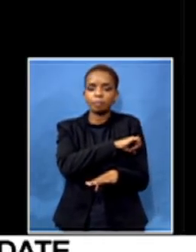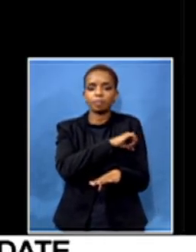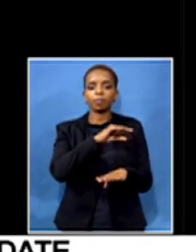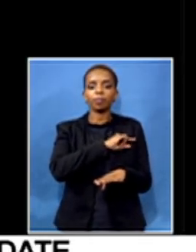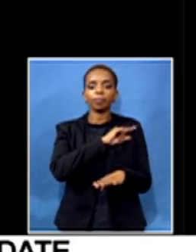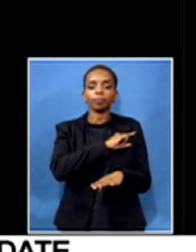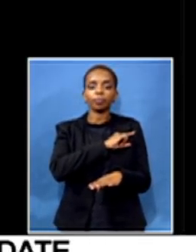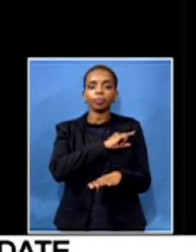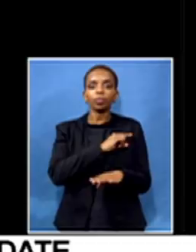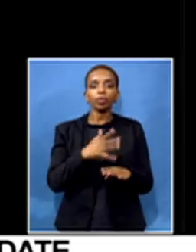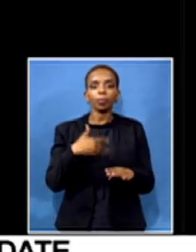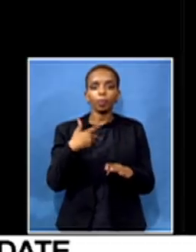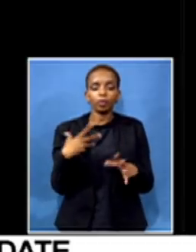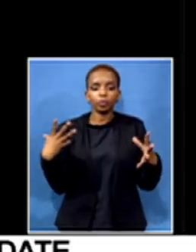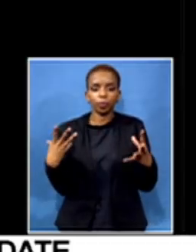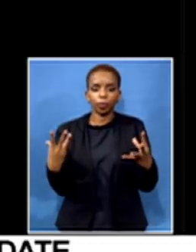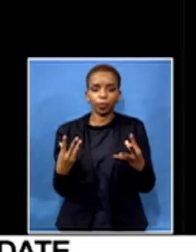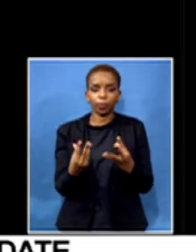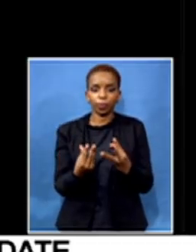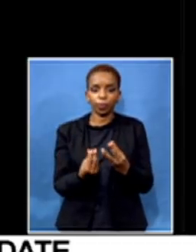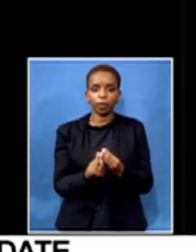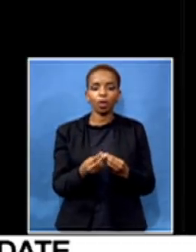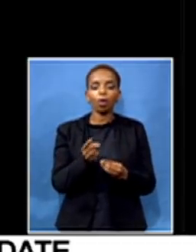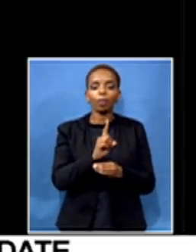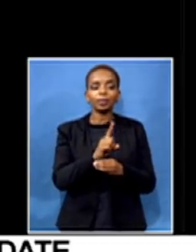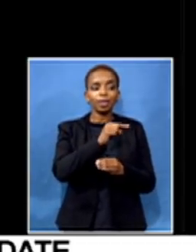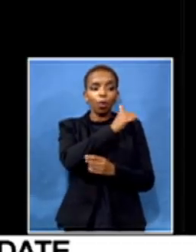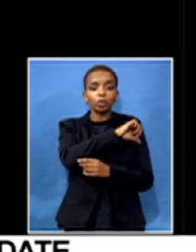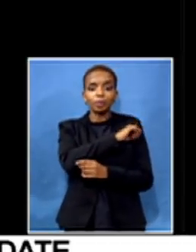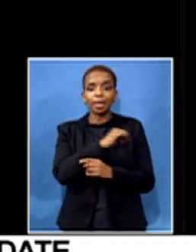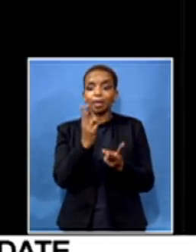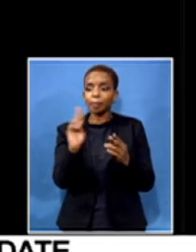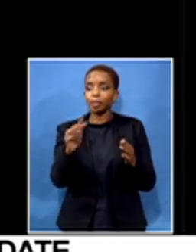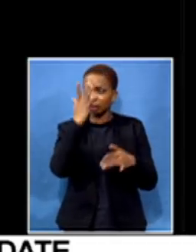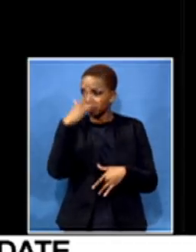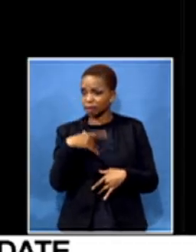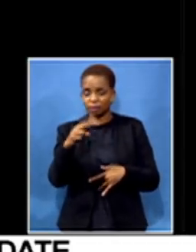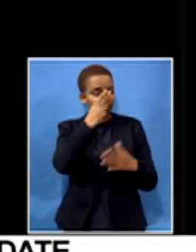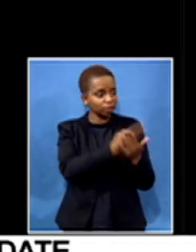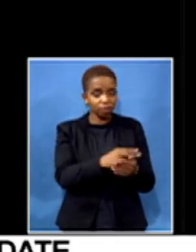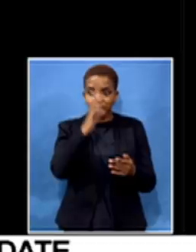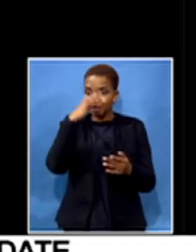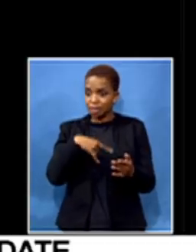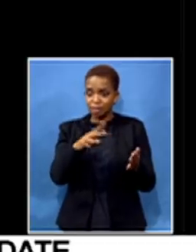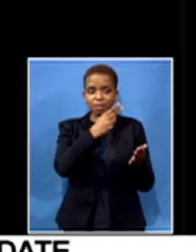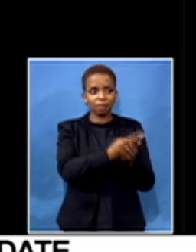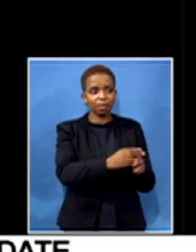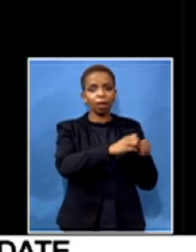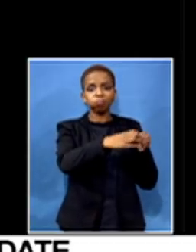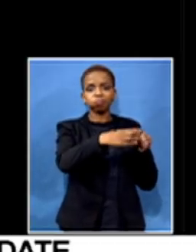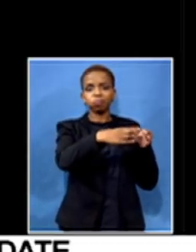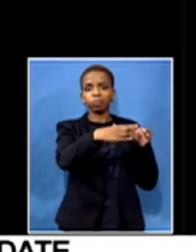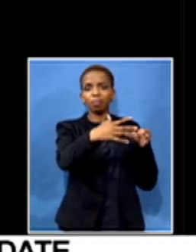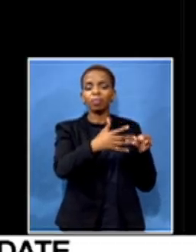the swarming of the hospitals by large numbers. So that's what we're dealing with in the Western Cape, in the Eastern